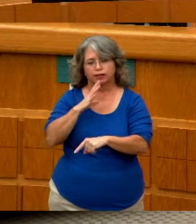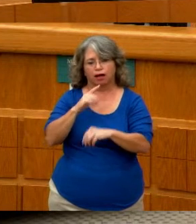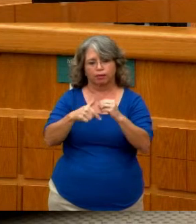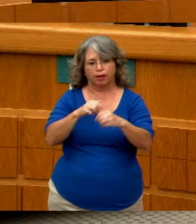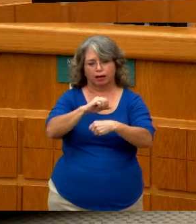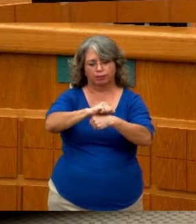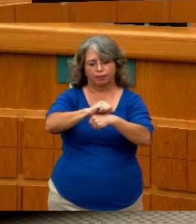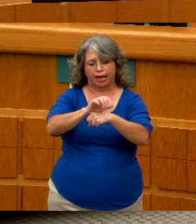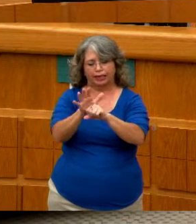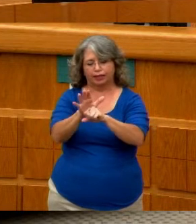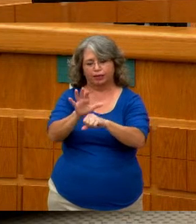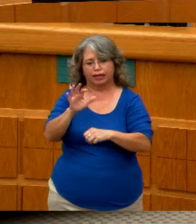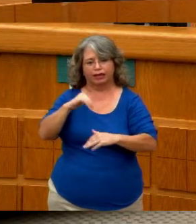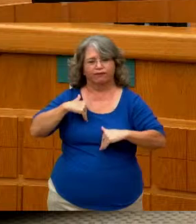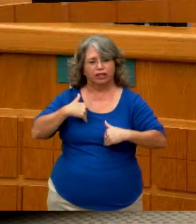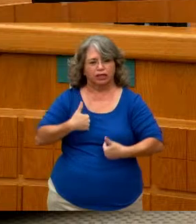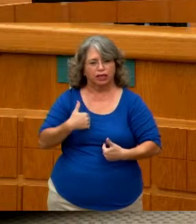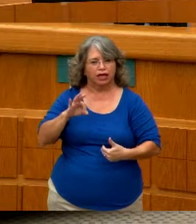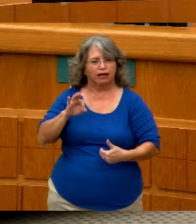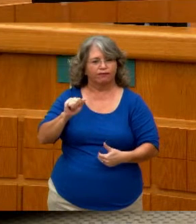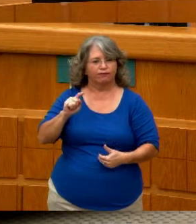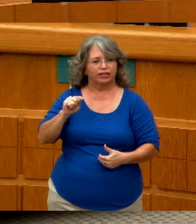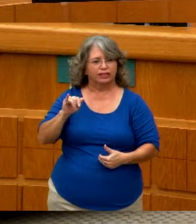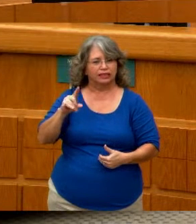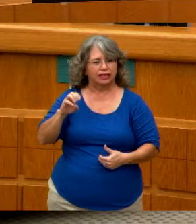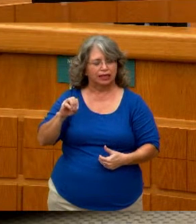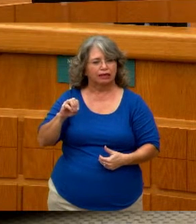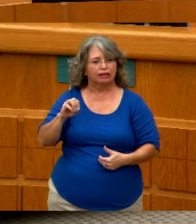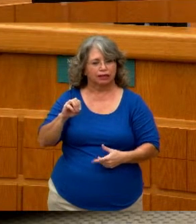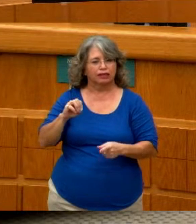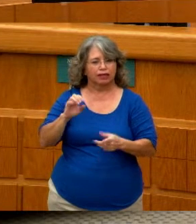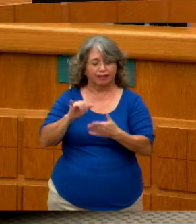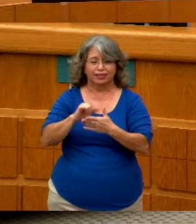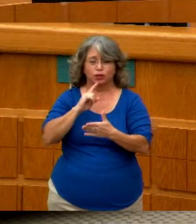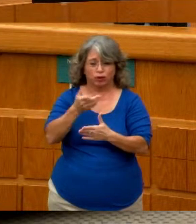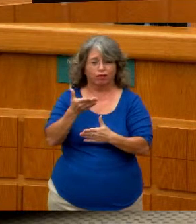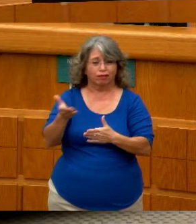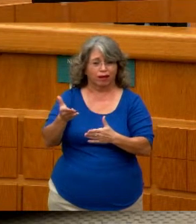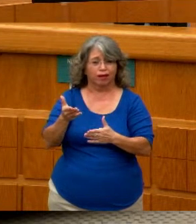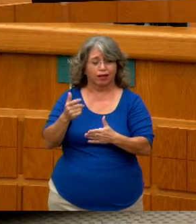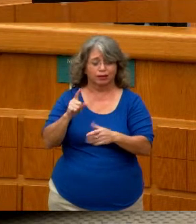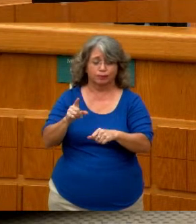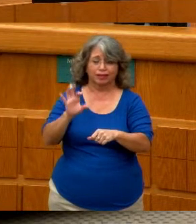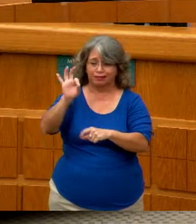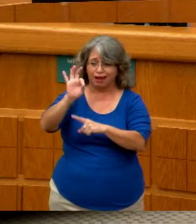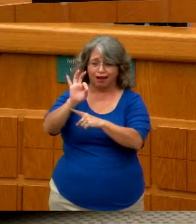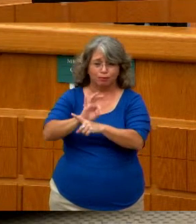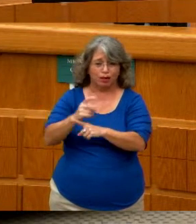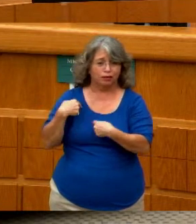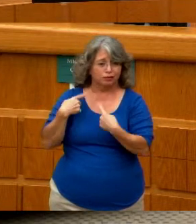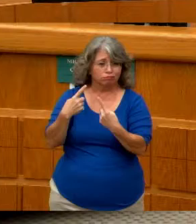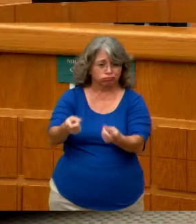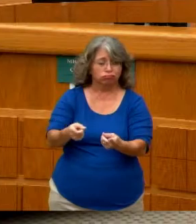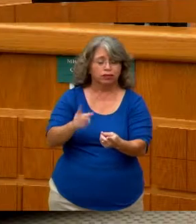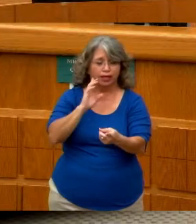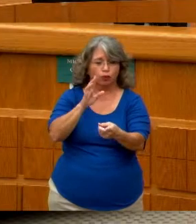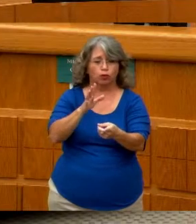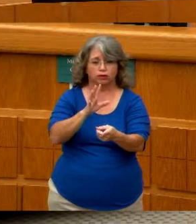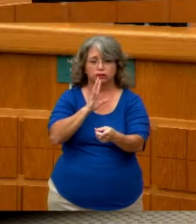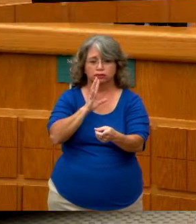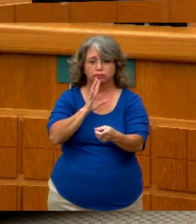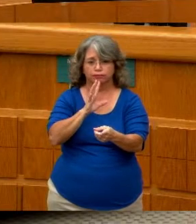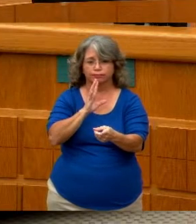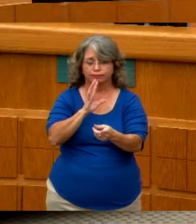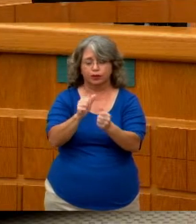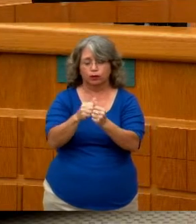pandemic fatigue. It's real, and we're all feeling it. It's been 9 long months of this, and so thank you for joining us today at the press